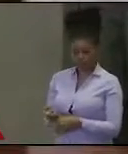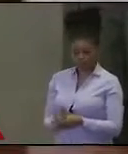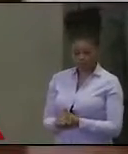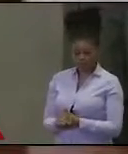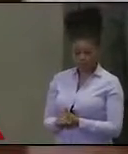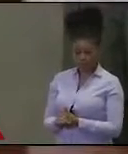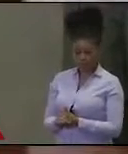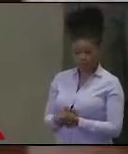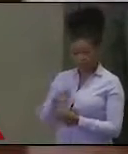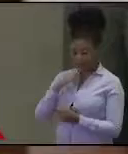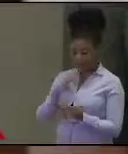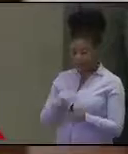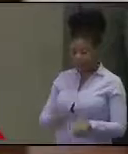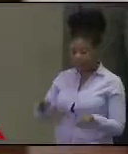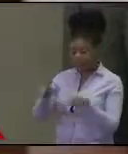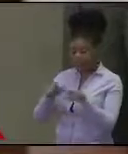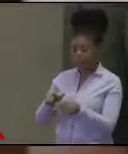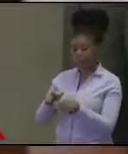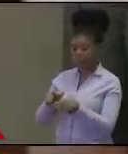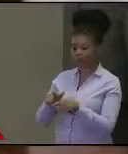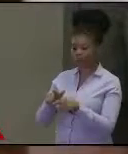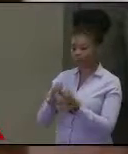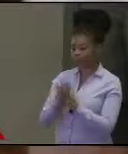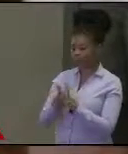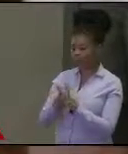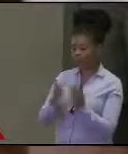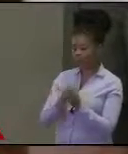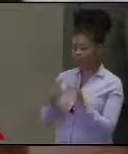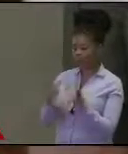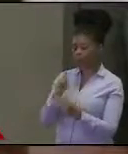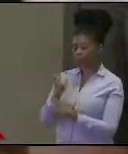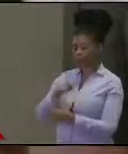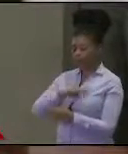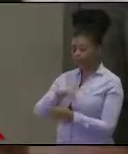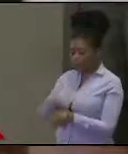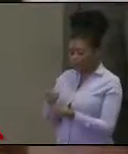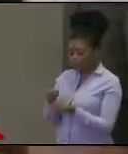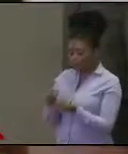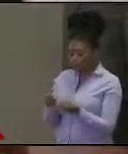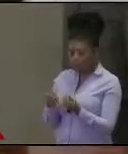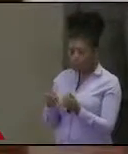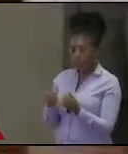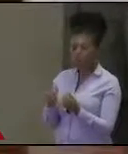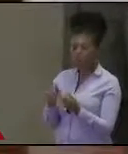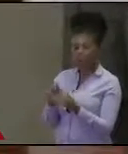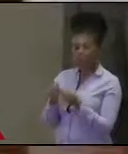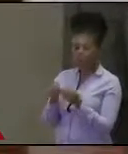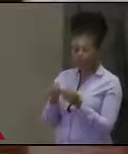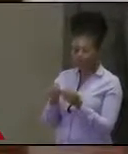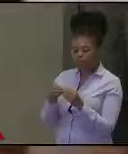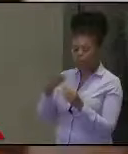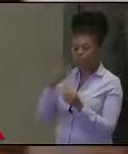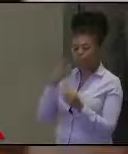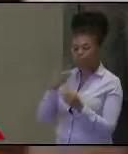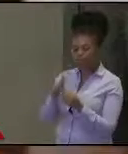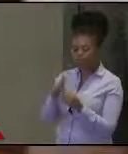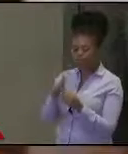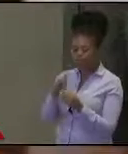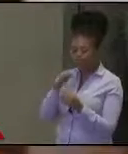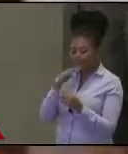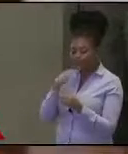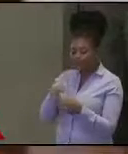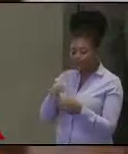So that was a land expropriation without compensation because umhlaba lo wawusenzelwa uba umhlaba is a